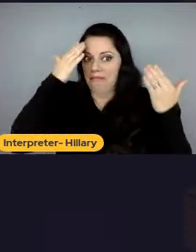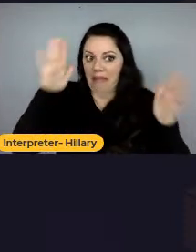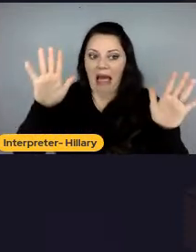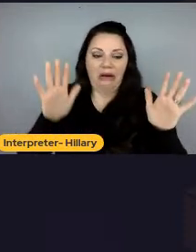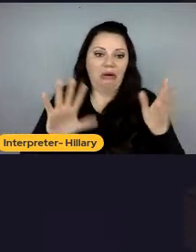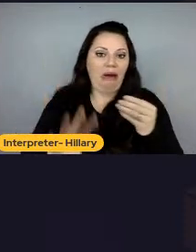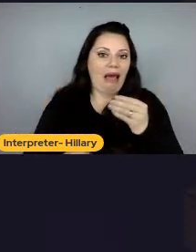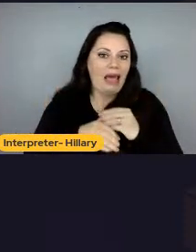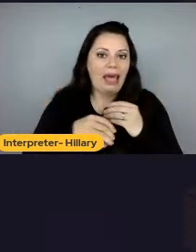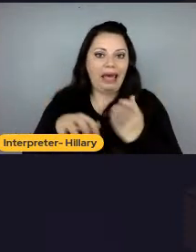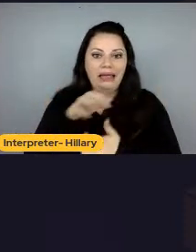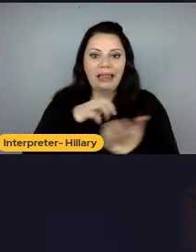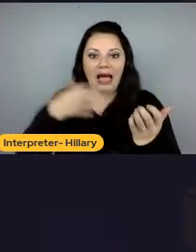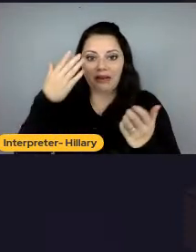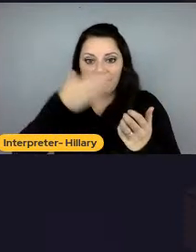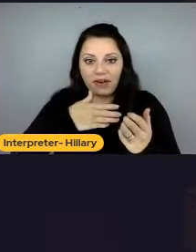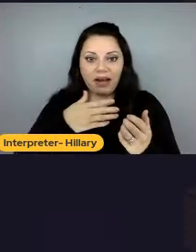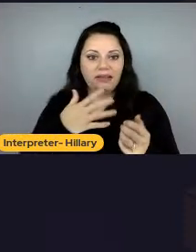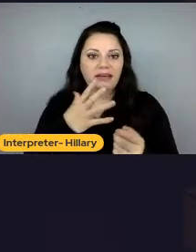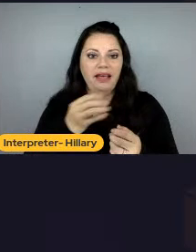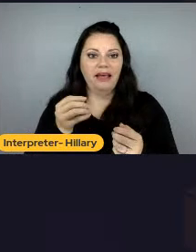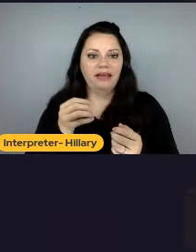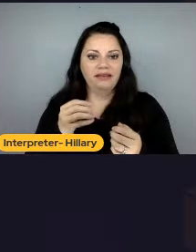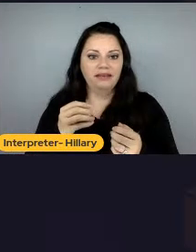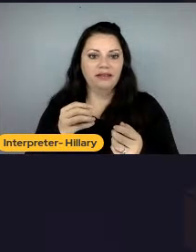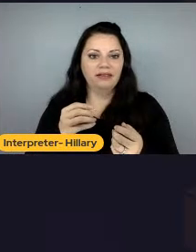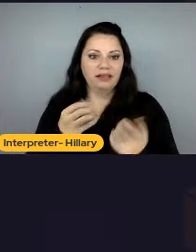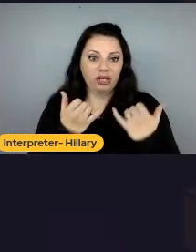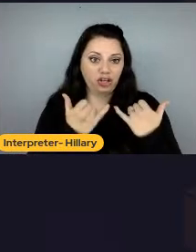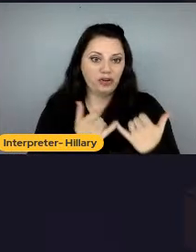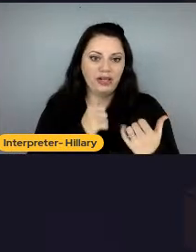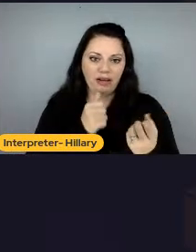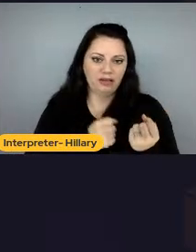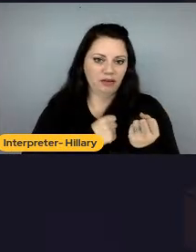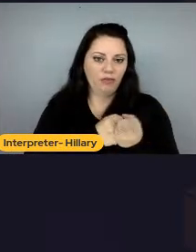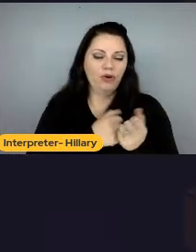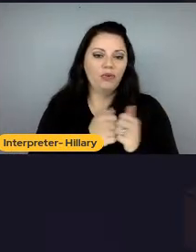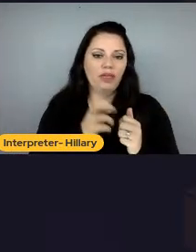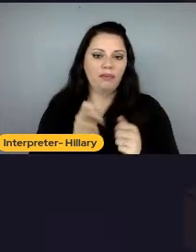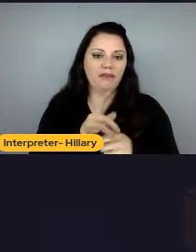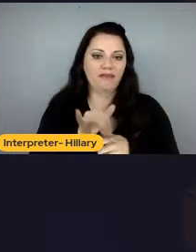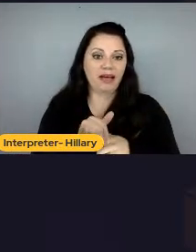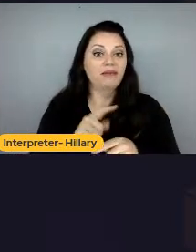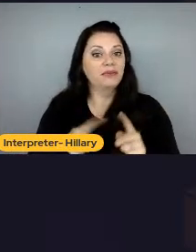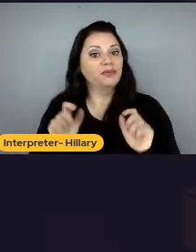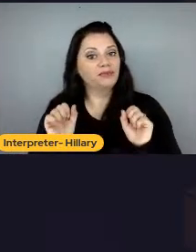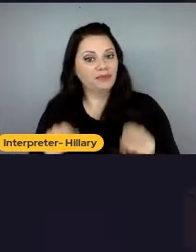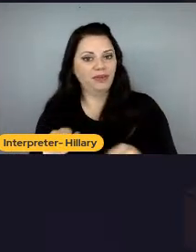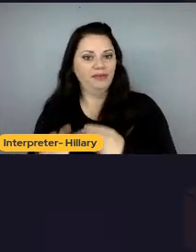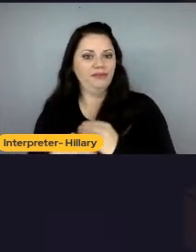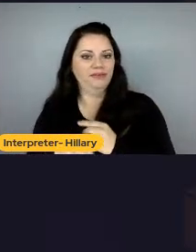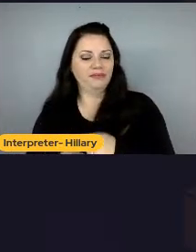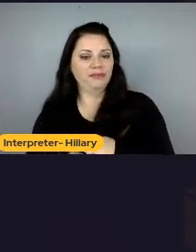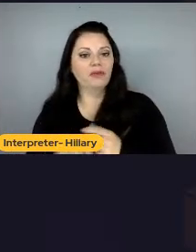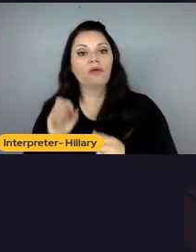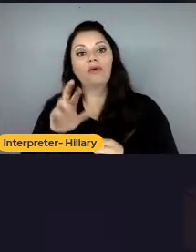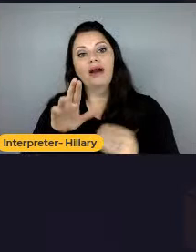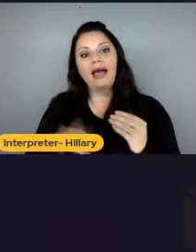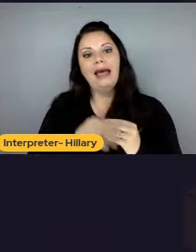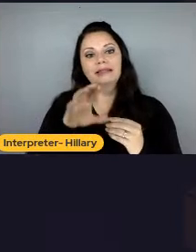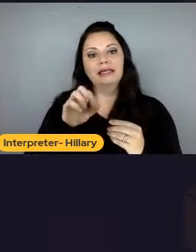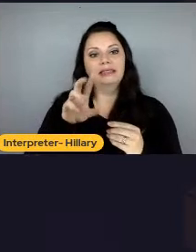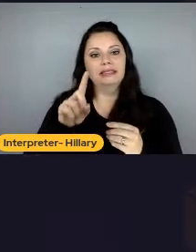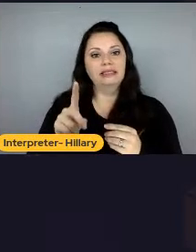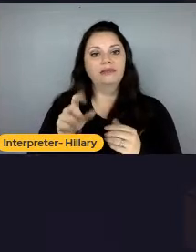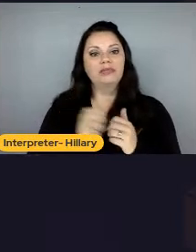with CloudFront and Lambda at Edge that is currently not supported with Amplify. Or add CI/CD with